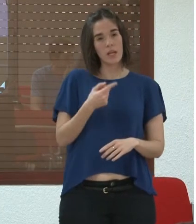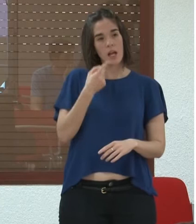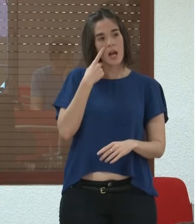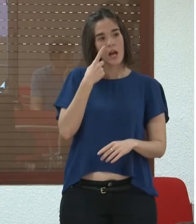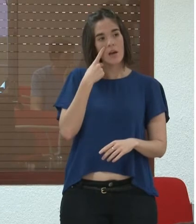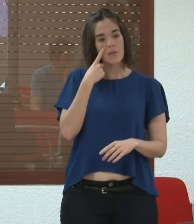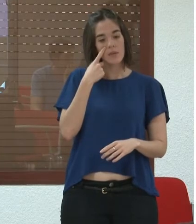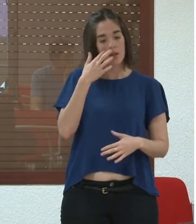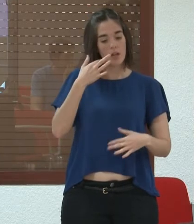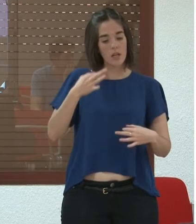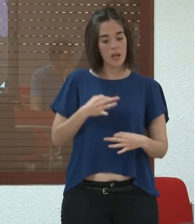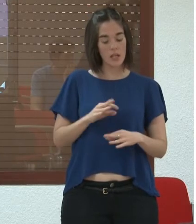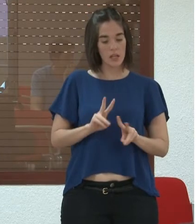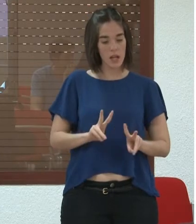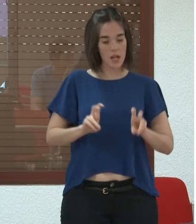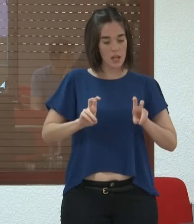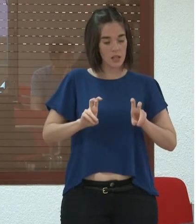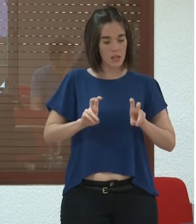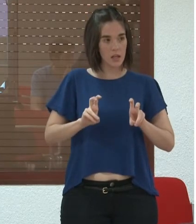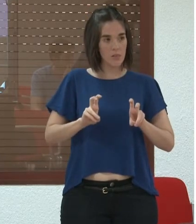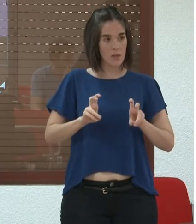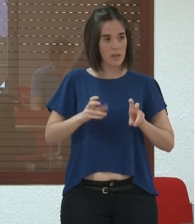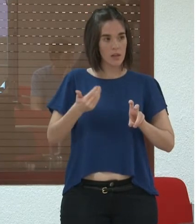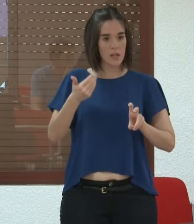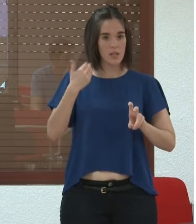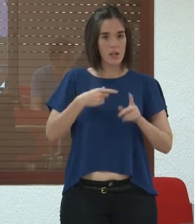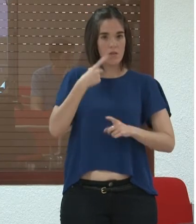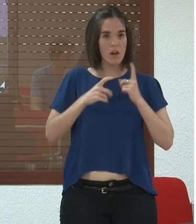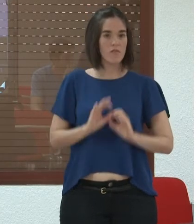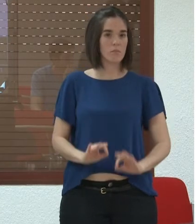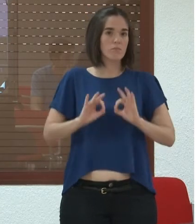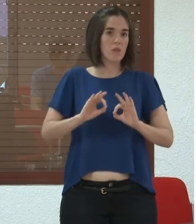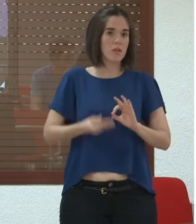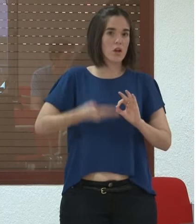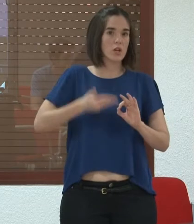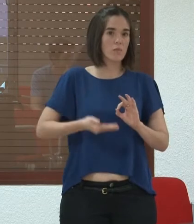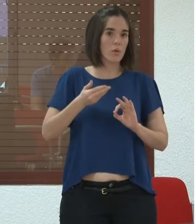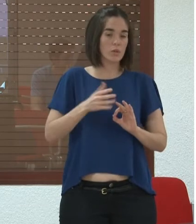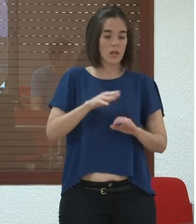encephalography in the prosthetic that you have? And I would like to know